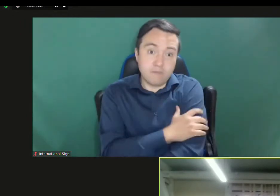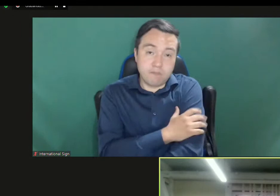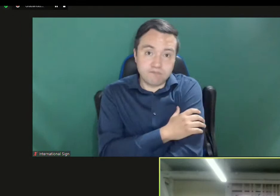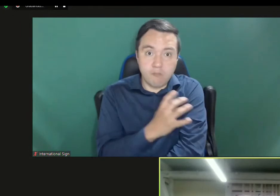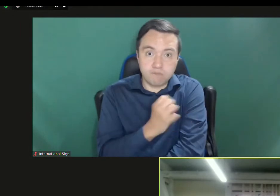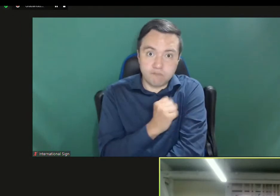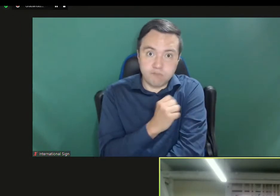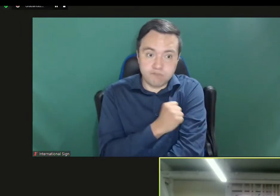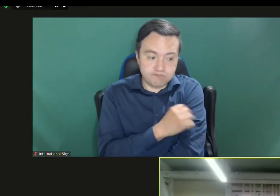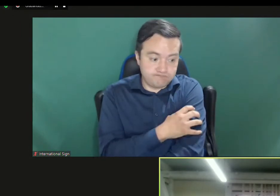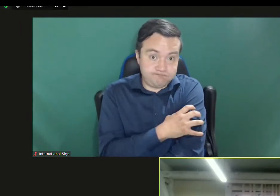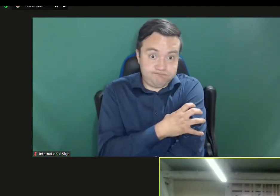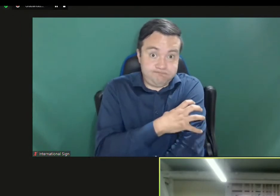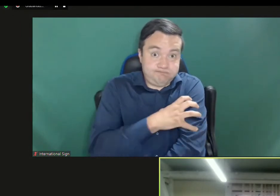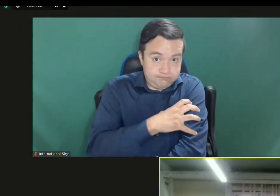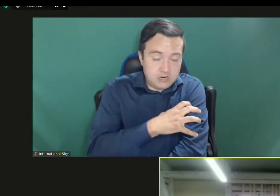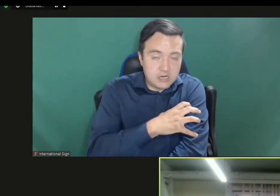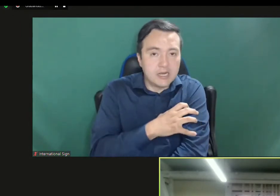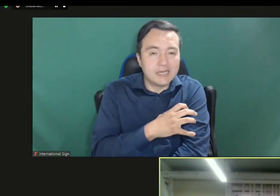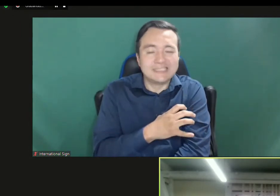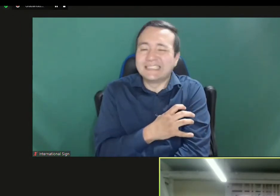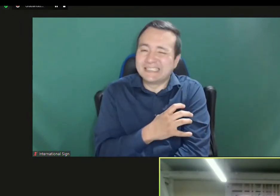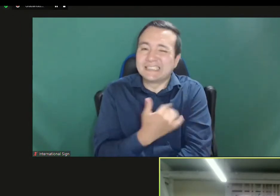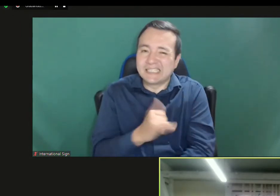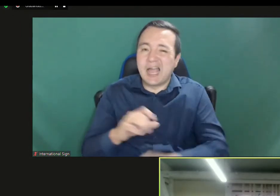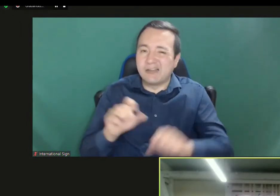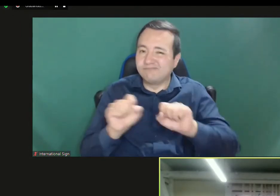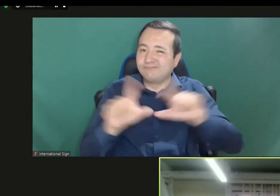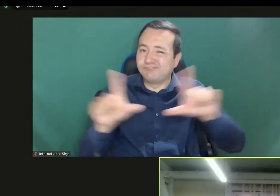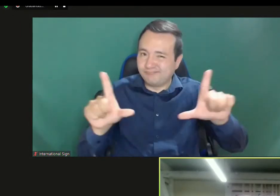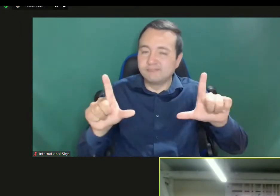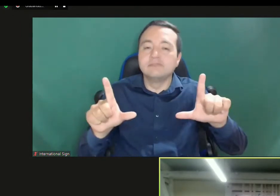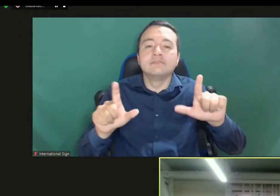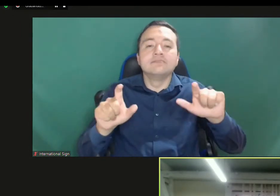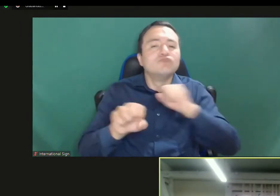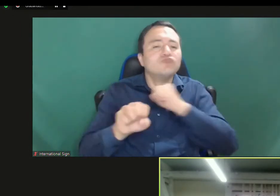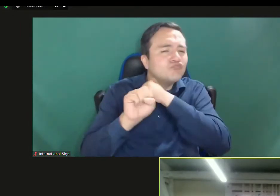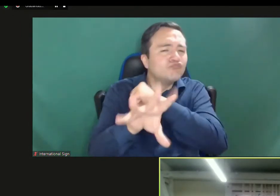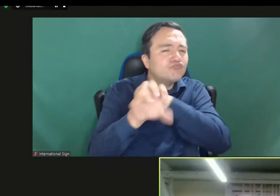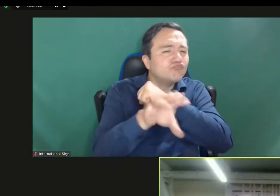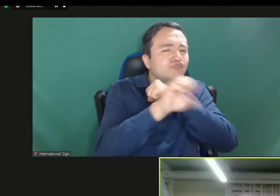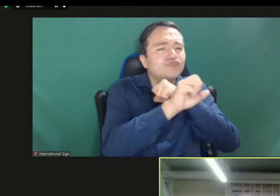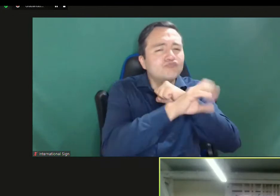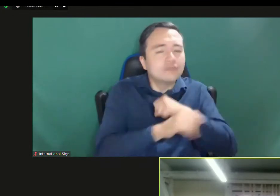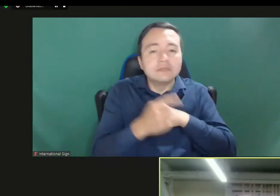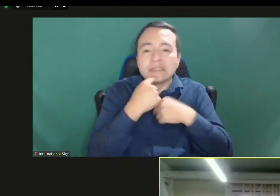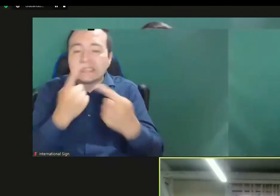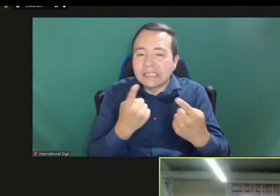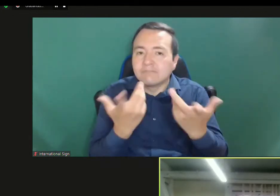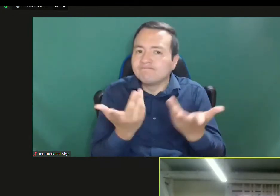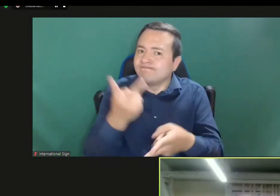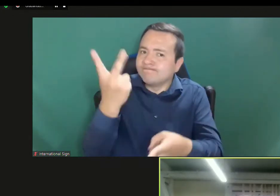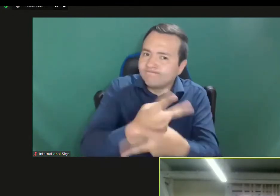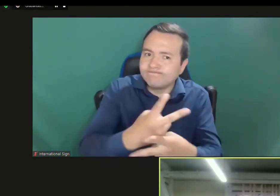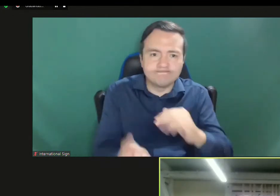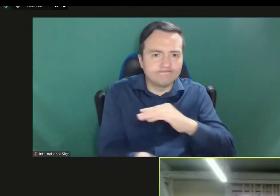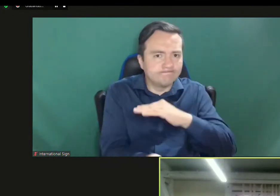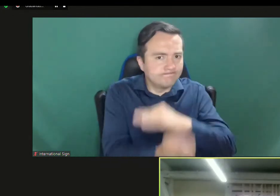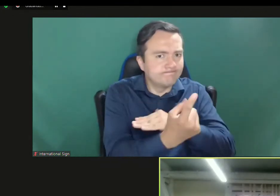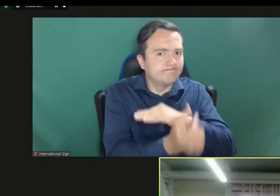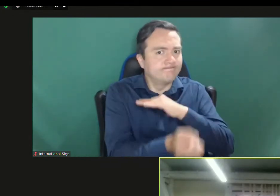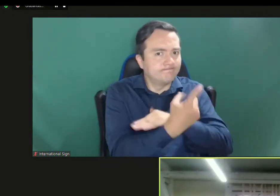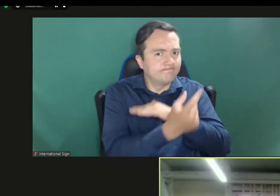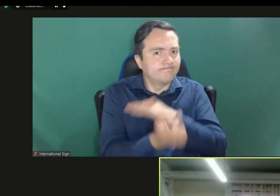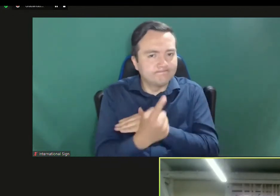an infomercial had been developed on the risk factors and the effects of renal disease, the link with COVID-19, and